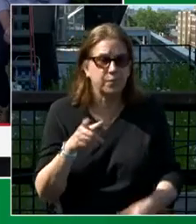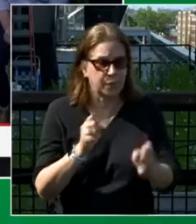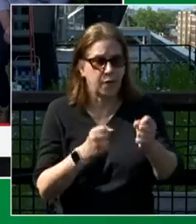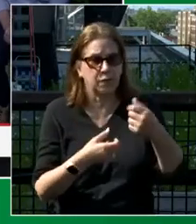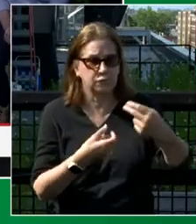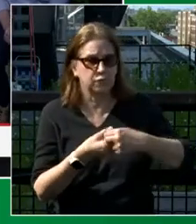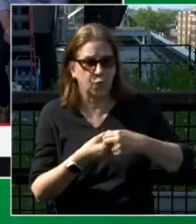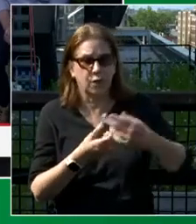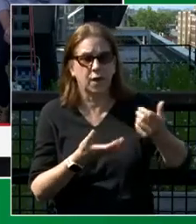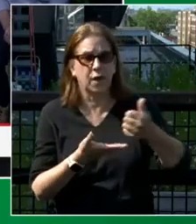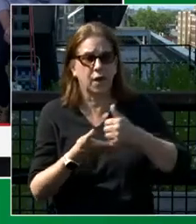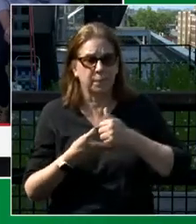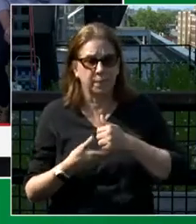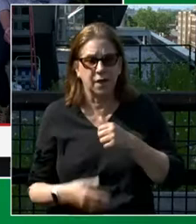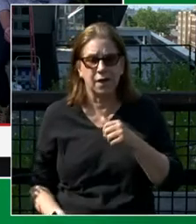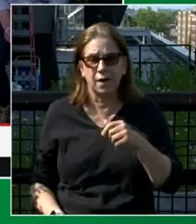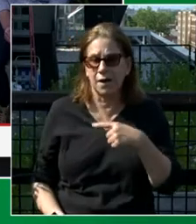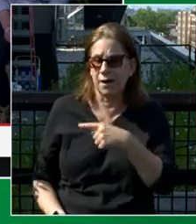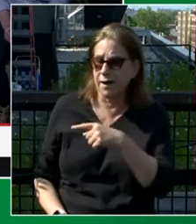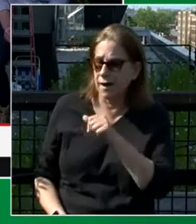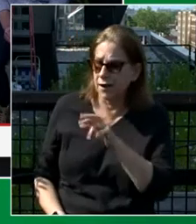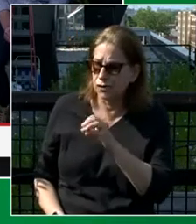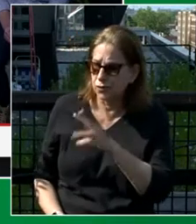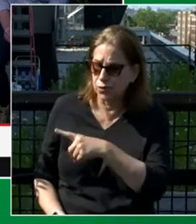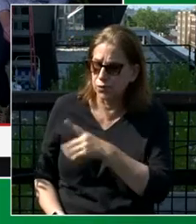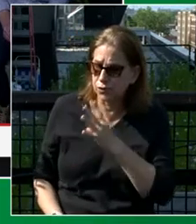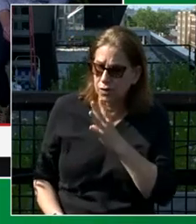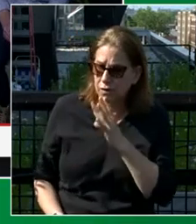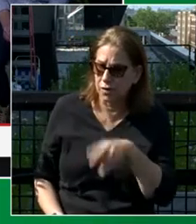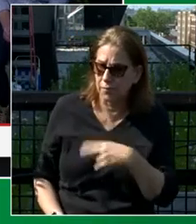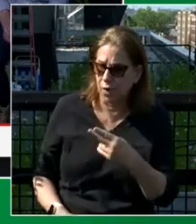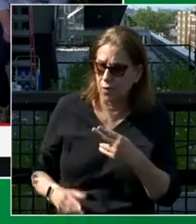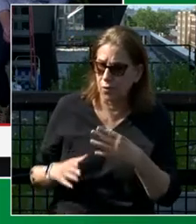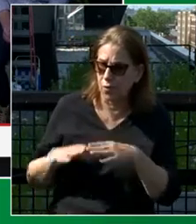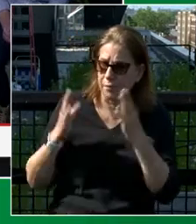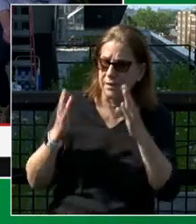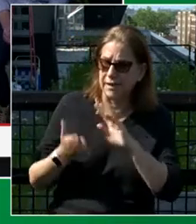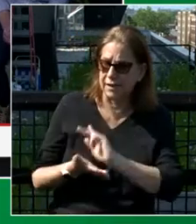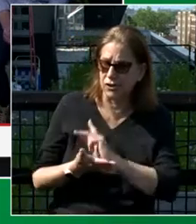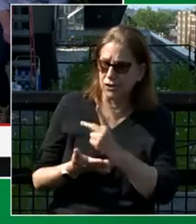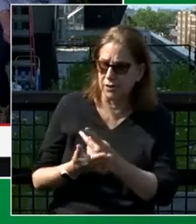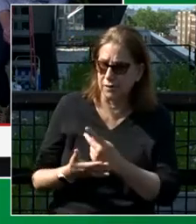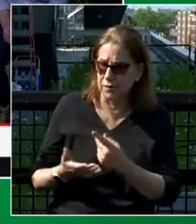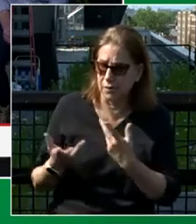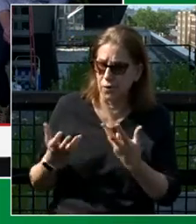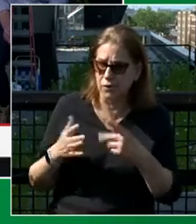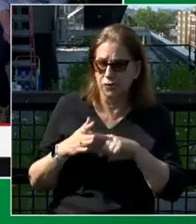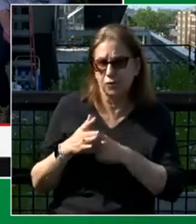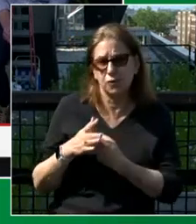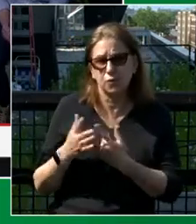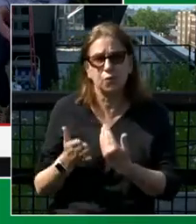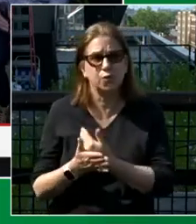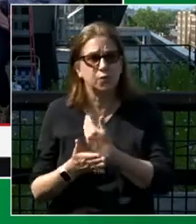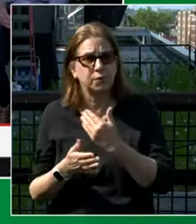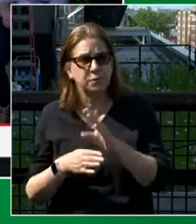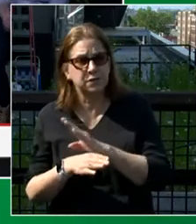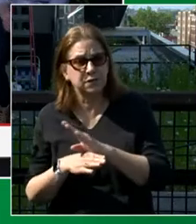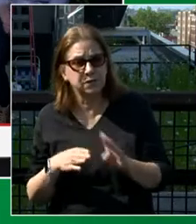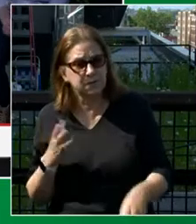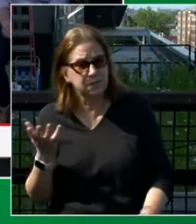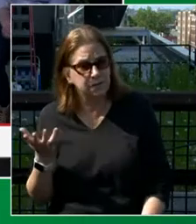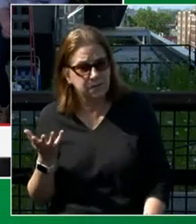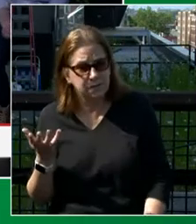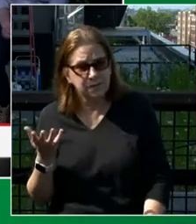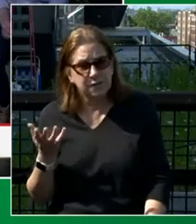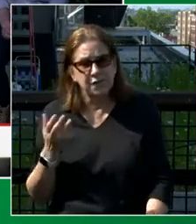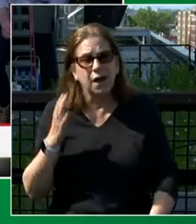kitchen. How do folks who are interested in maybe starting a business? I know the pandemic has given us all time to reflect on what we really want to